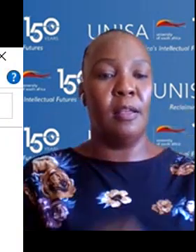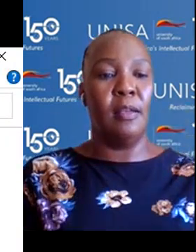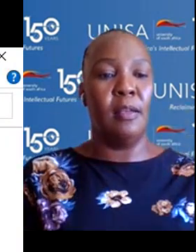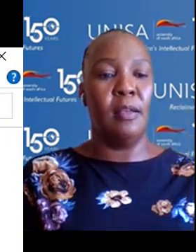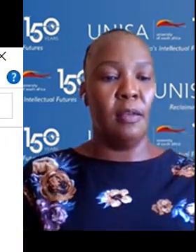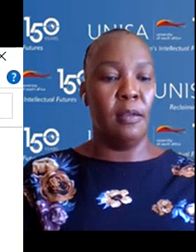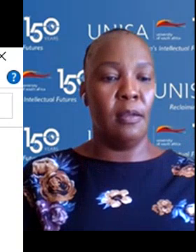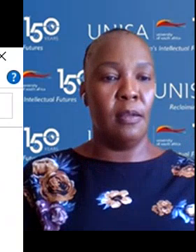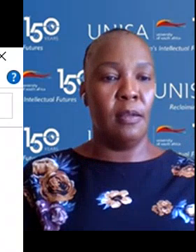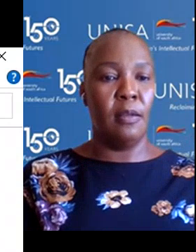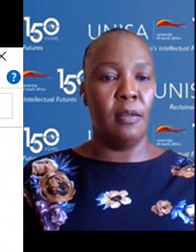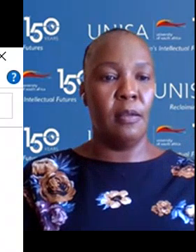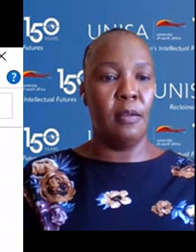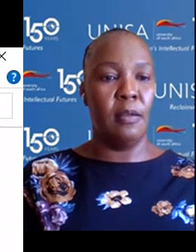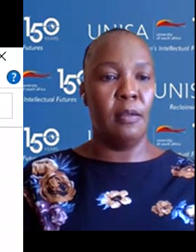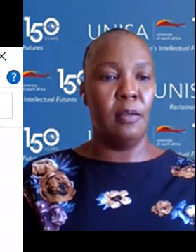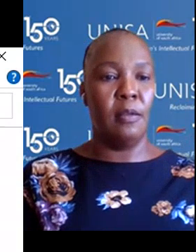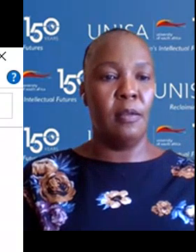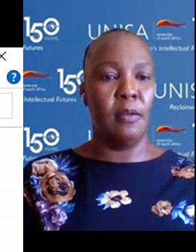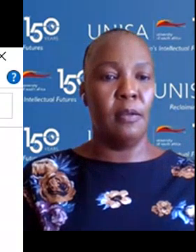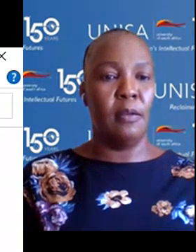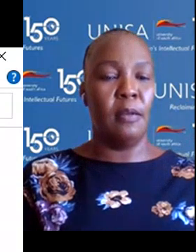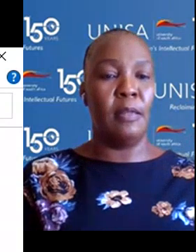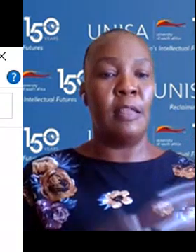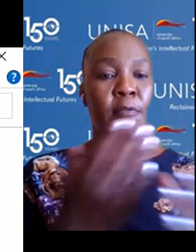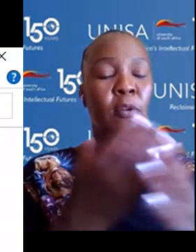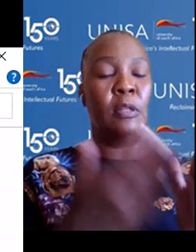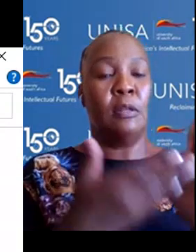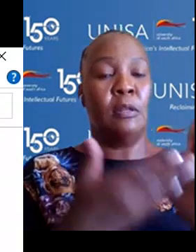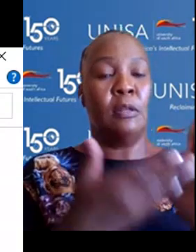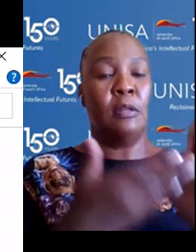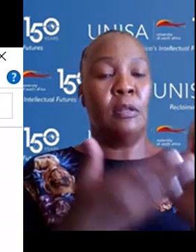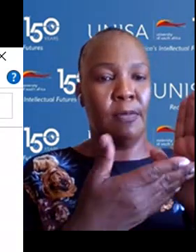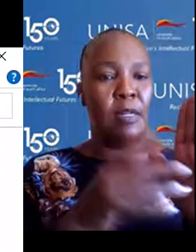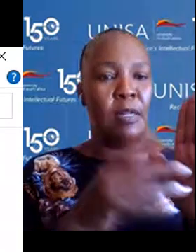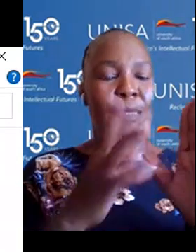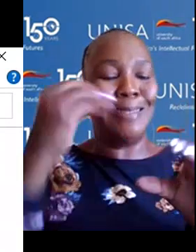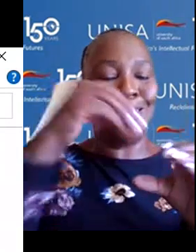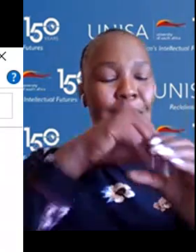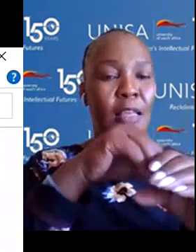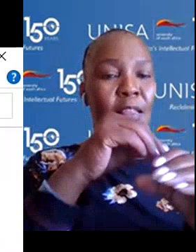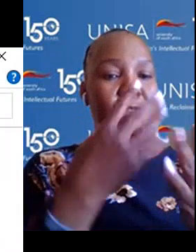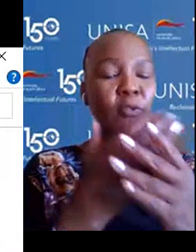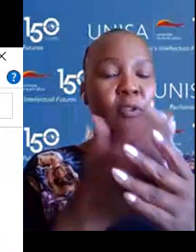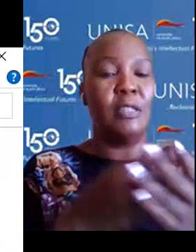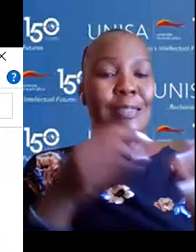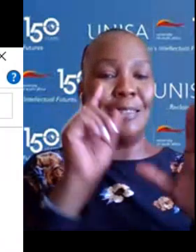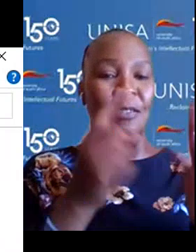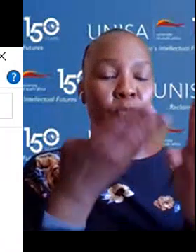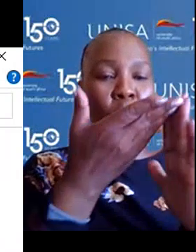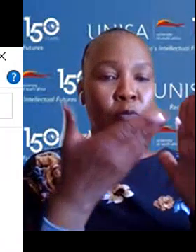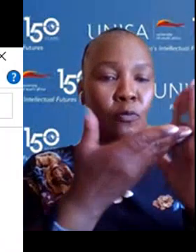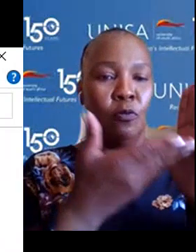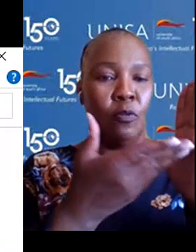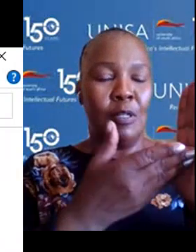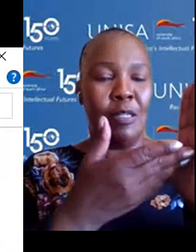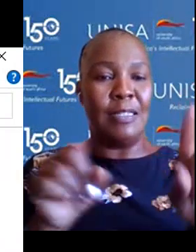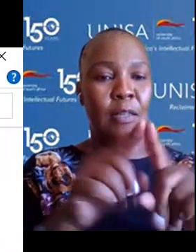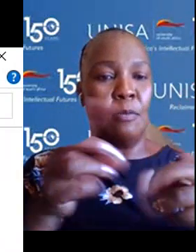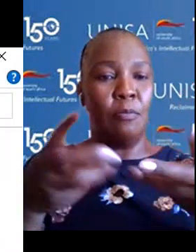This is the folder, and this is what's inside the folder. So it's the same way of looking at it, just a